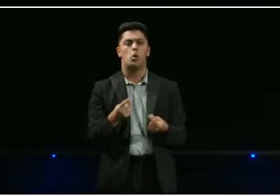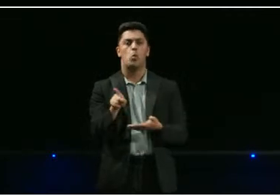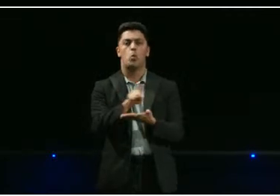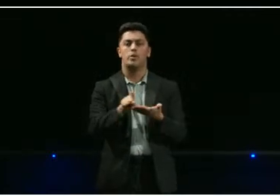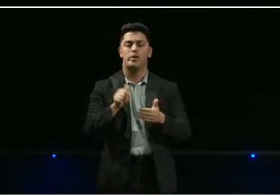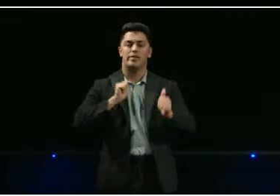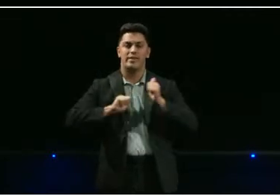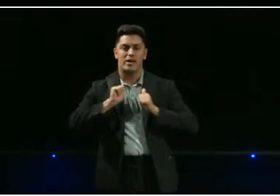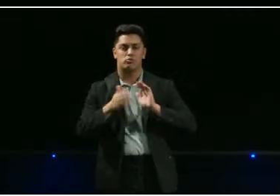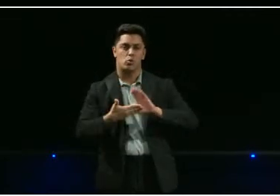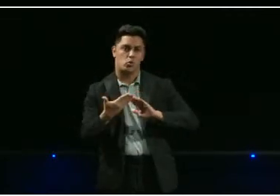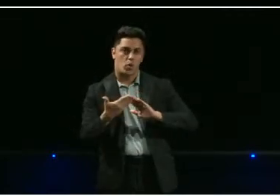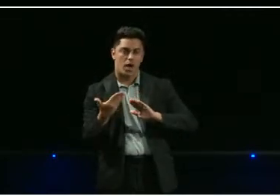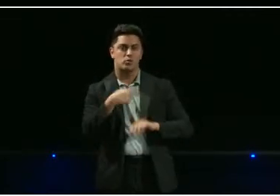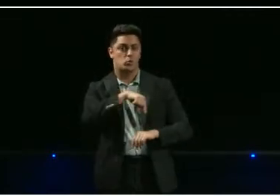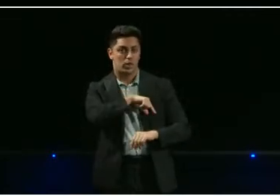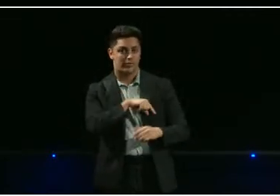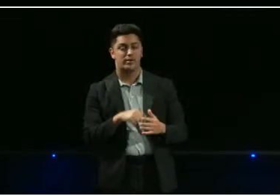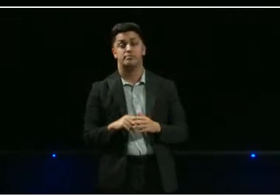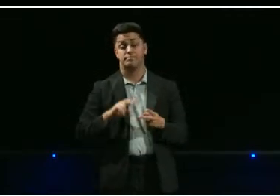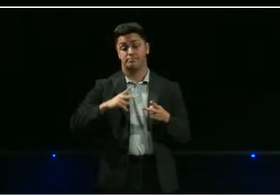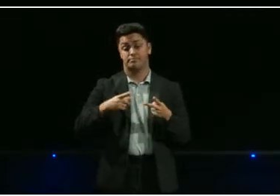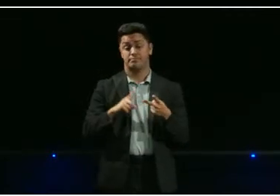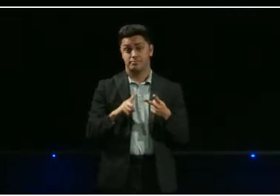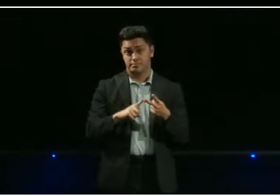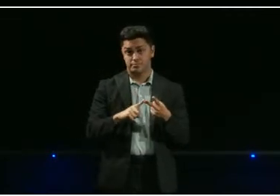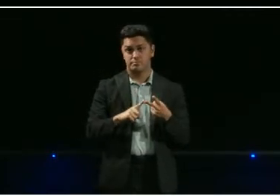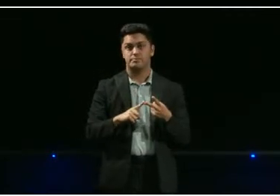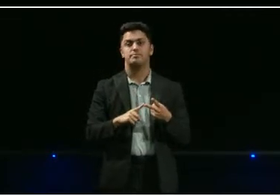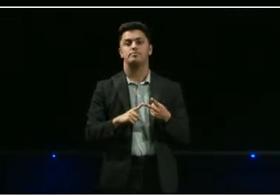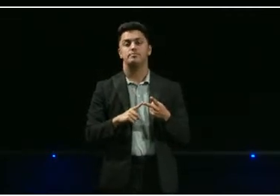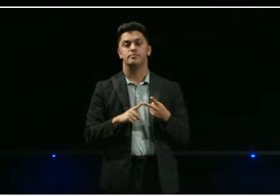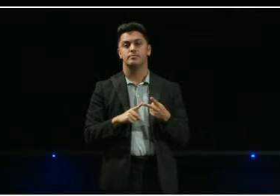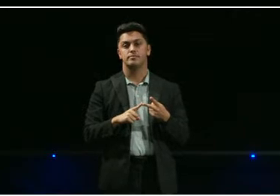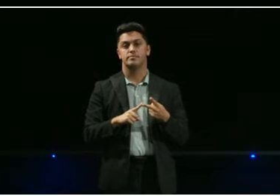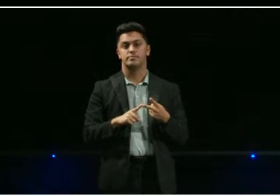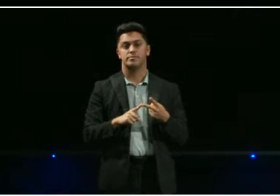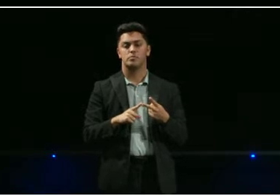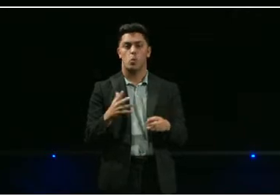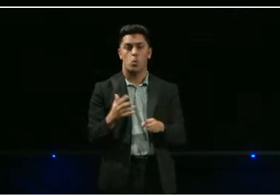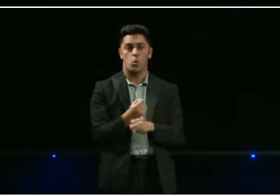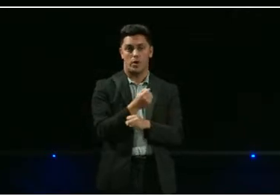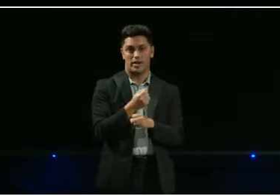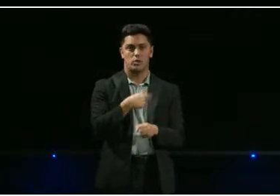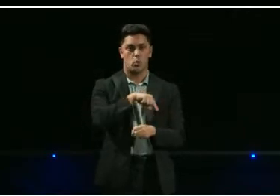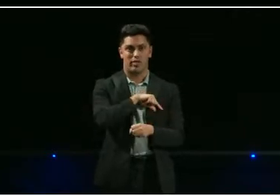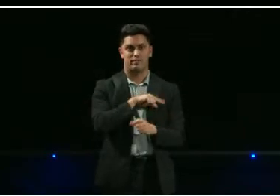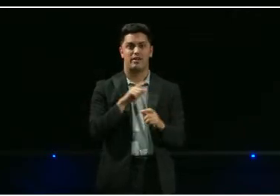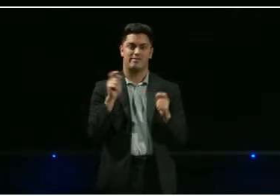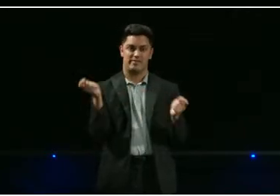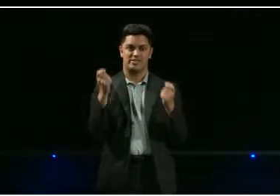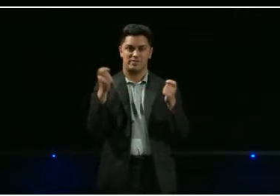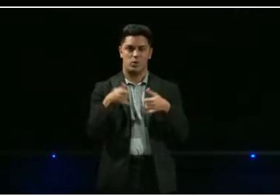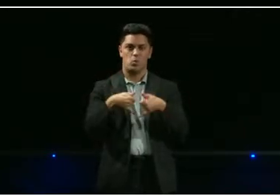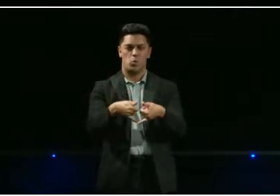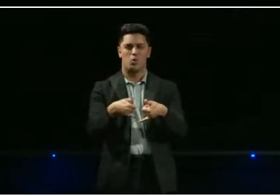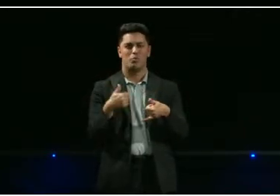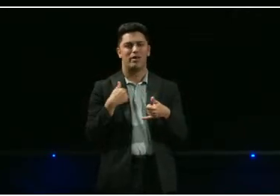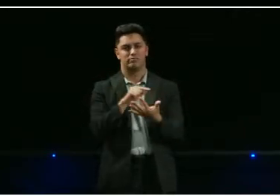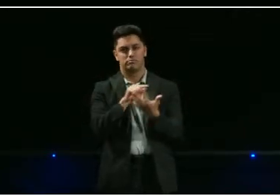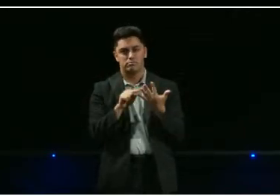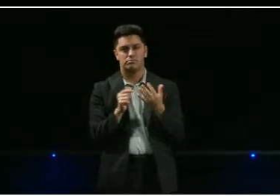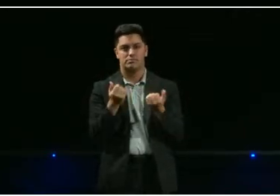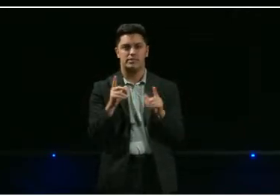one-week theatrical run to qualify. The second step is by winning a qualifying festival award. We have a number of